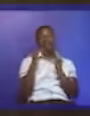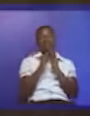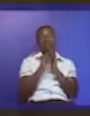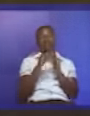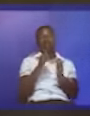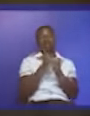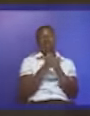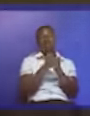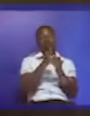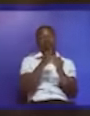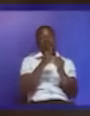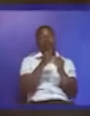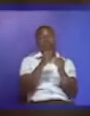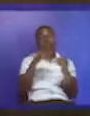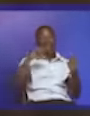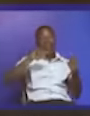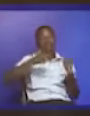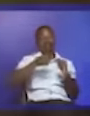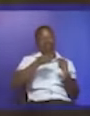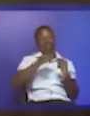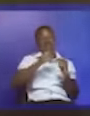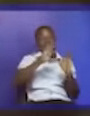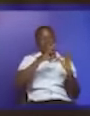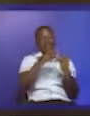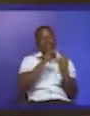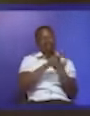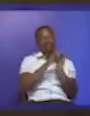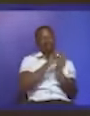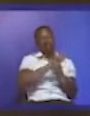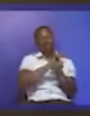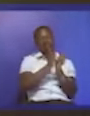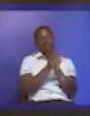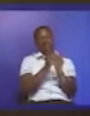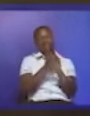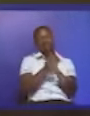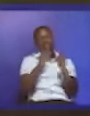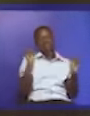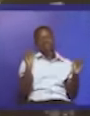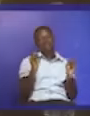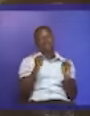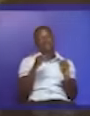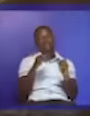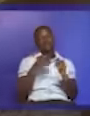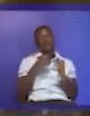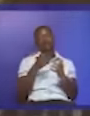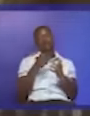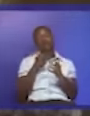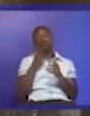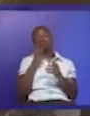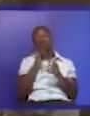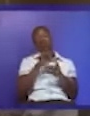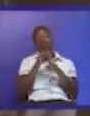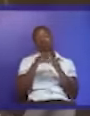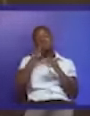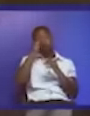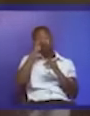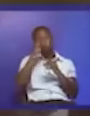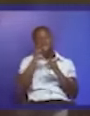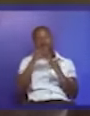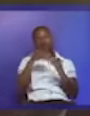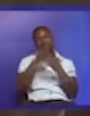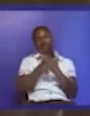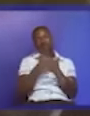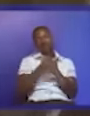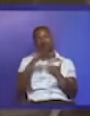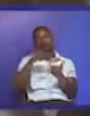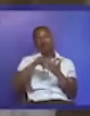family to become salvation. I challenge every man in Ghana, it's time to arise. Forget about the days you